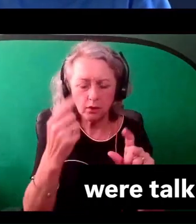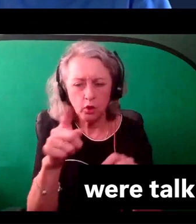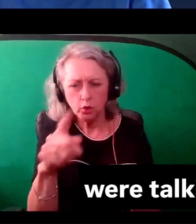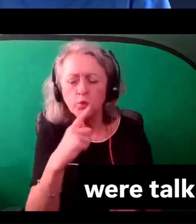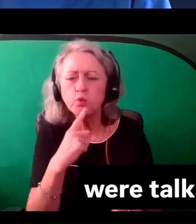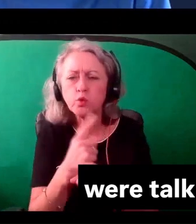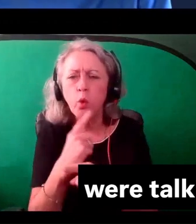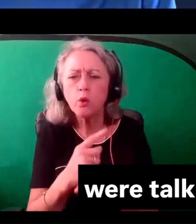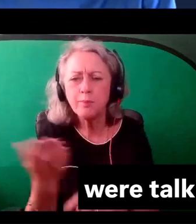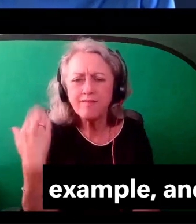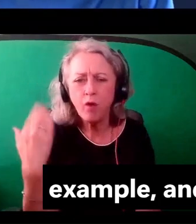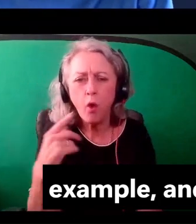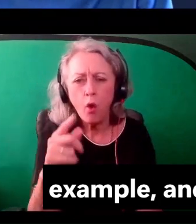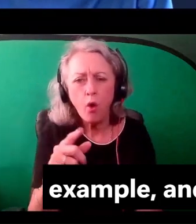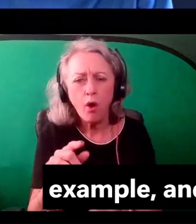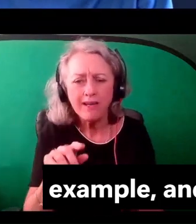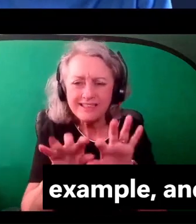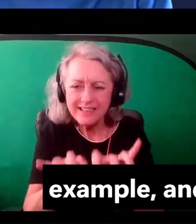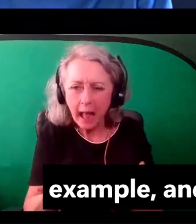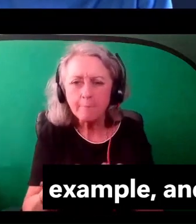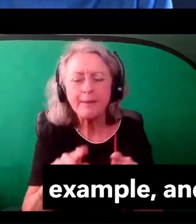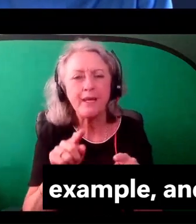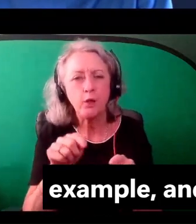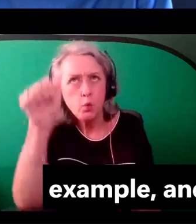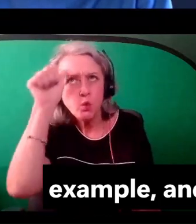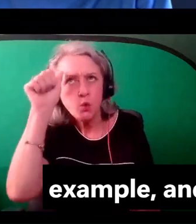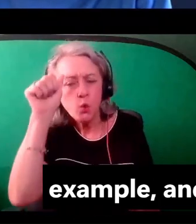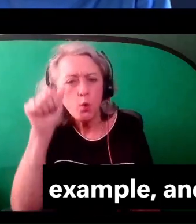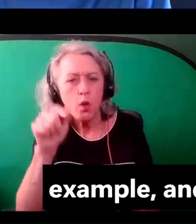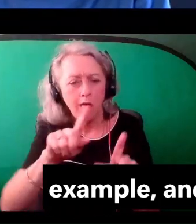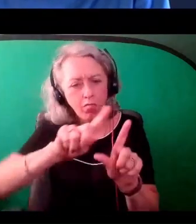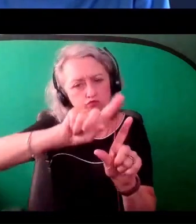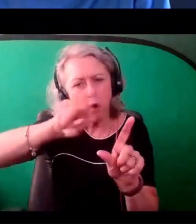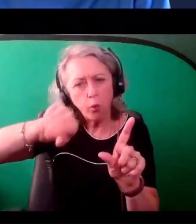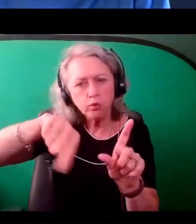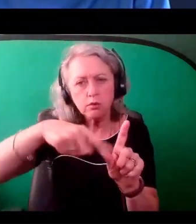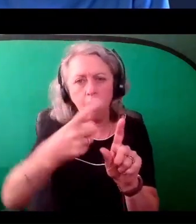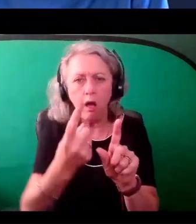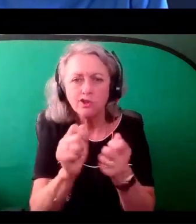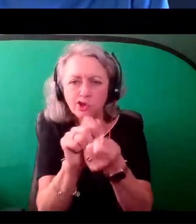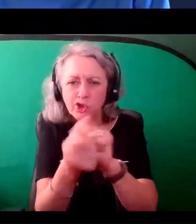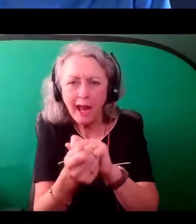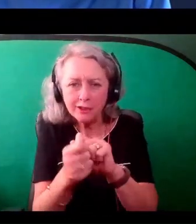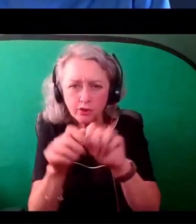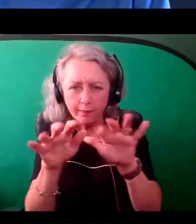talking earlier about typing, for example, and you used the rotor to change the typing